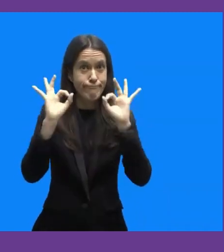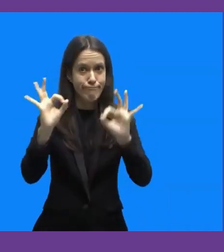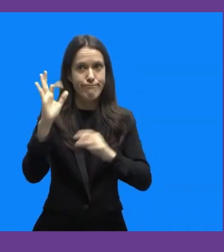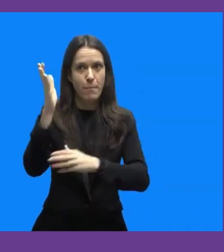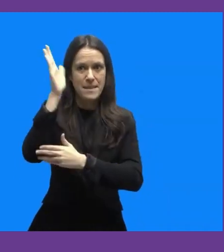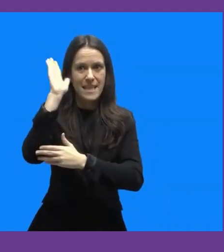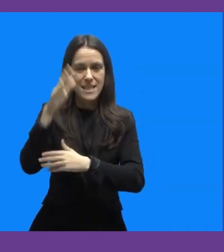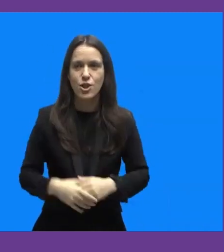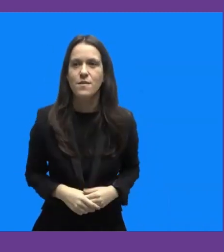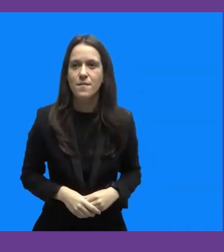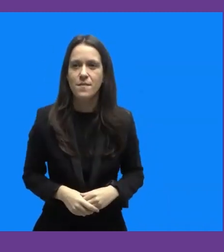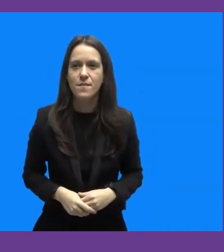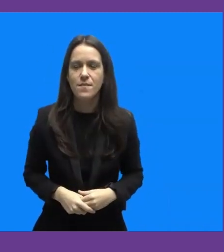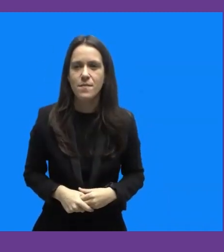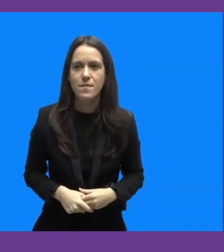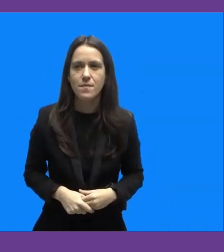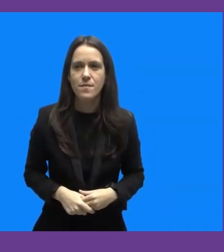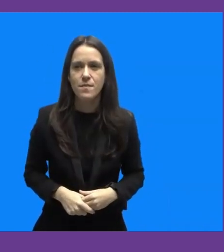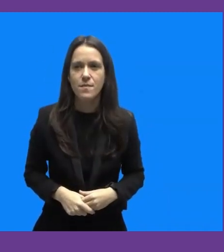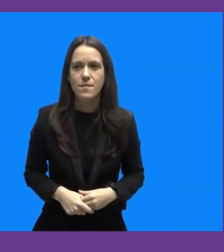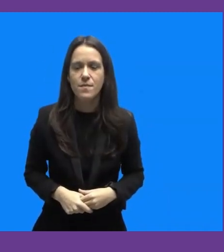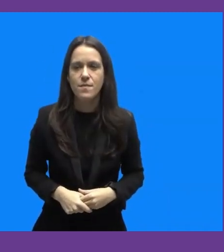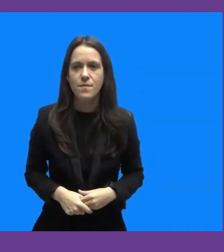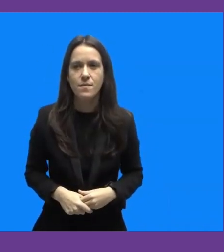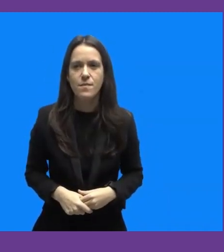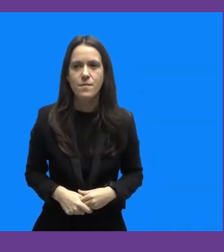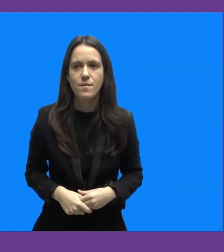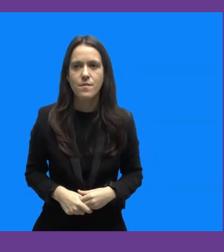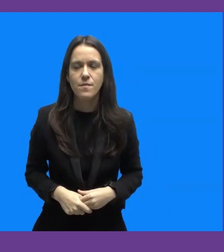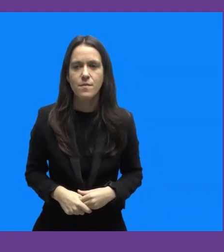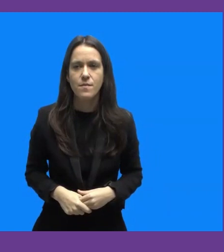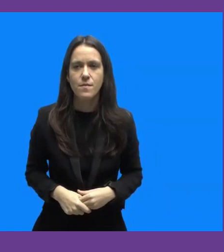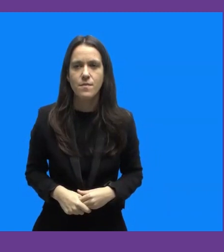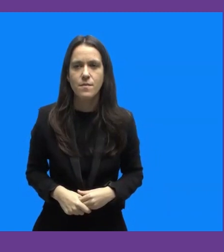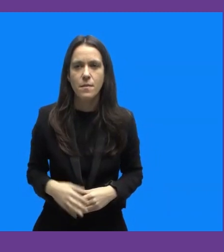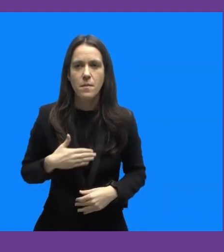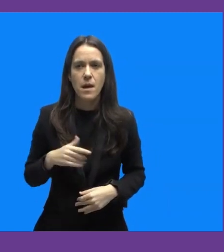of topic, today we have here a class